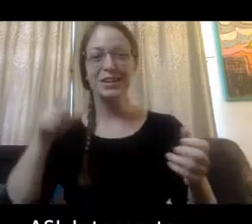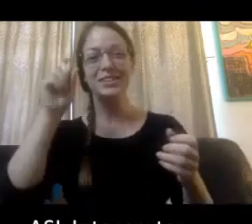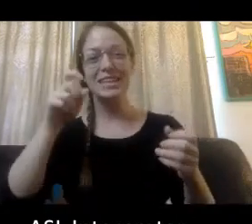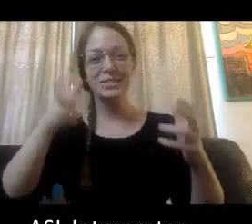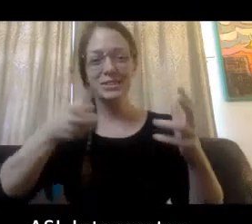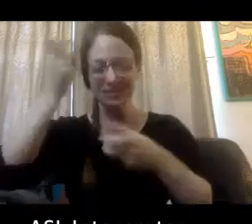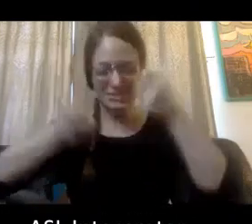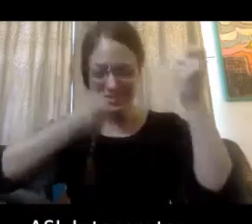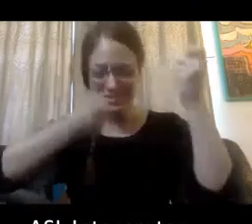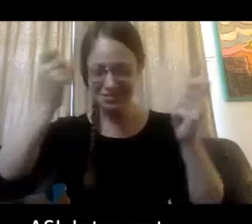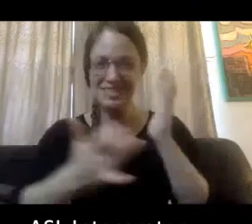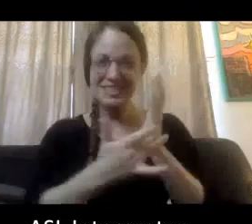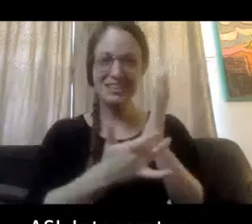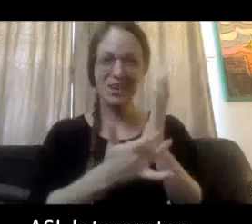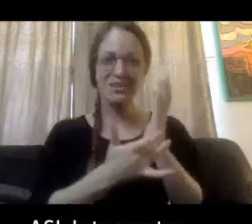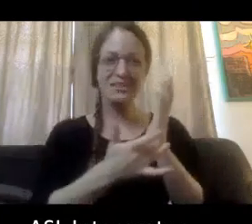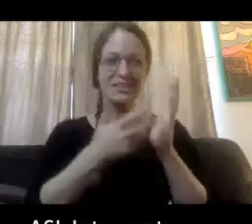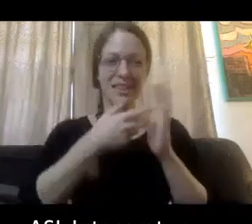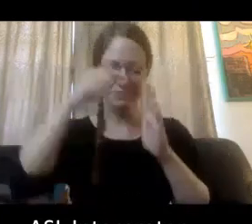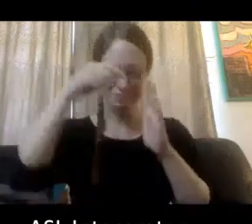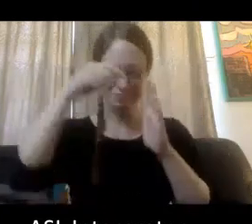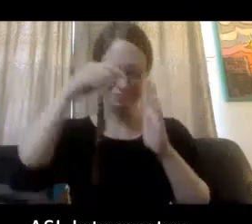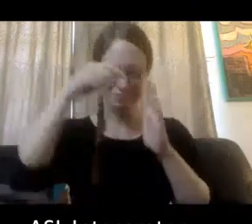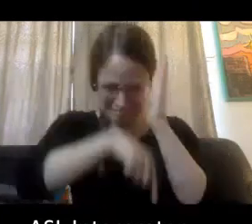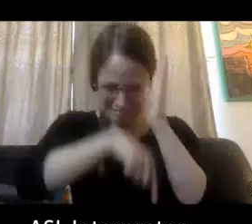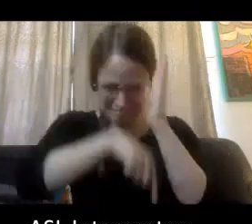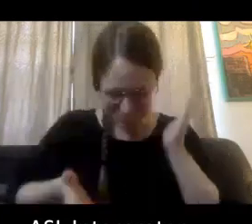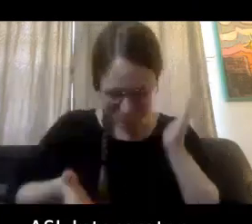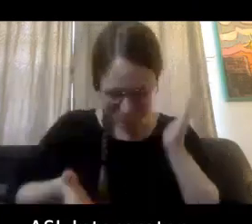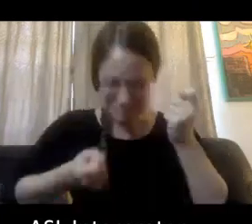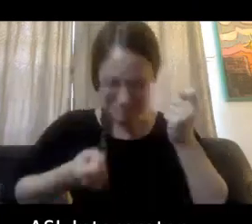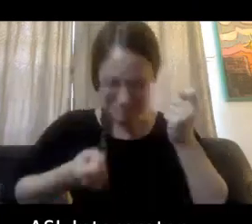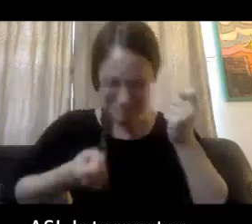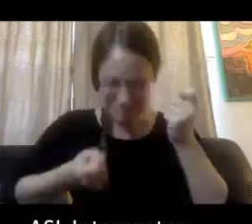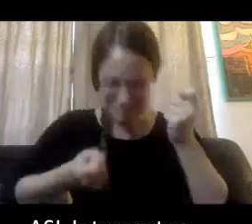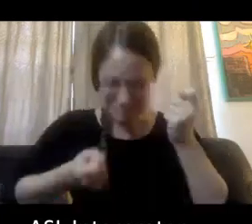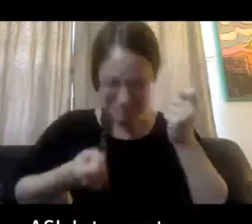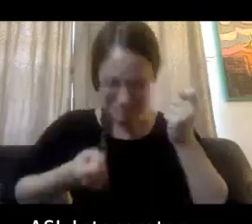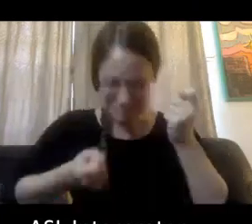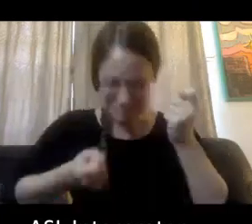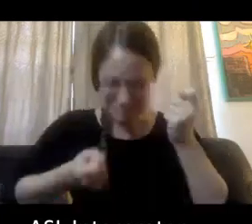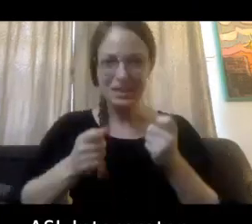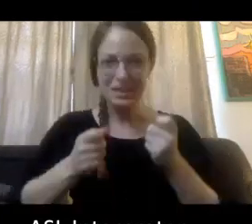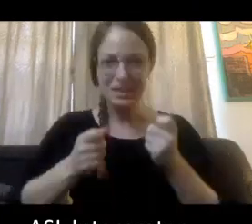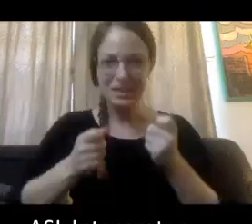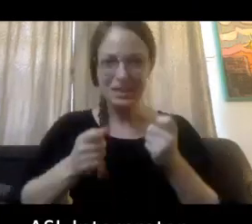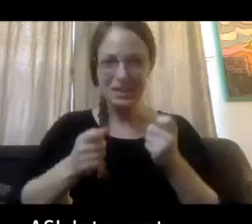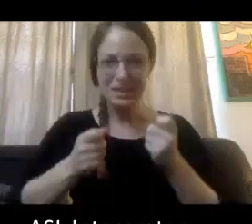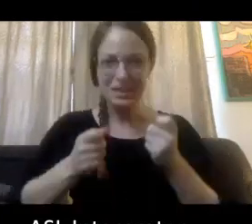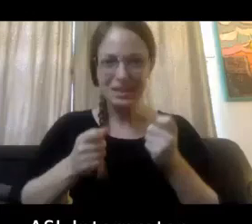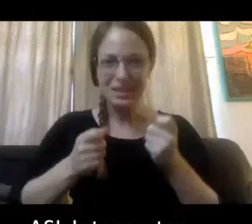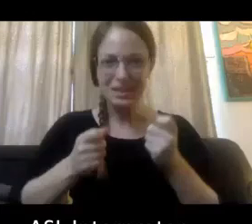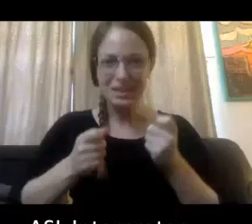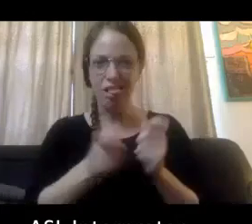technology really quite deeply. And I feel really at the beginning of that, and I'm kind of looking around and